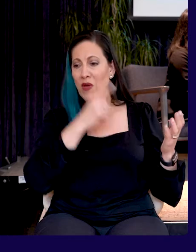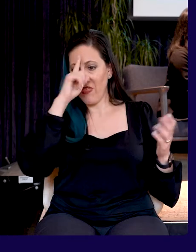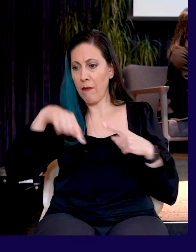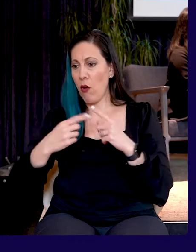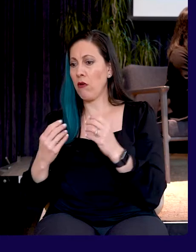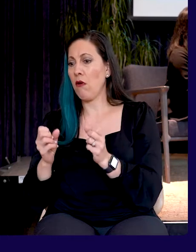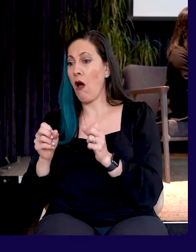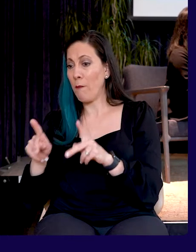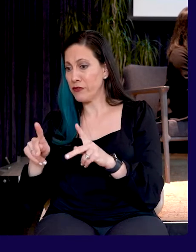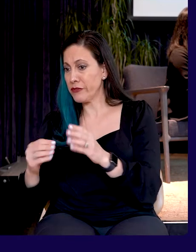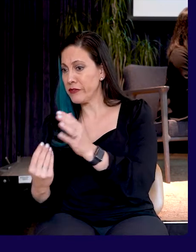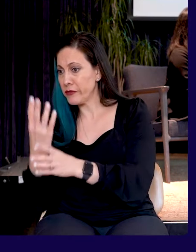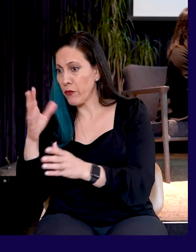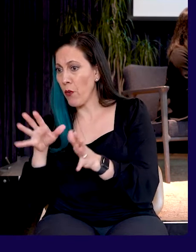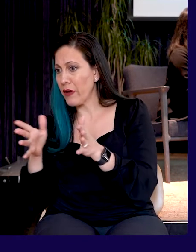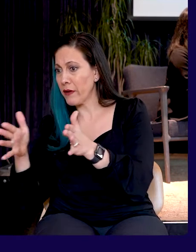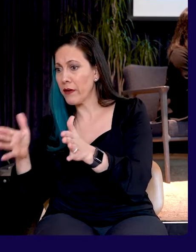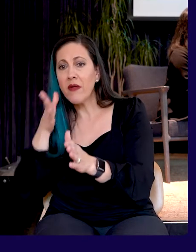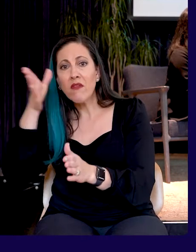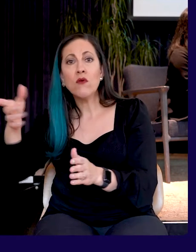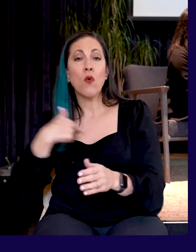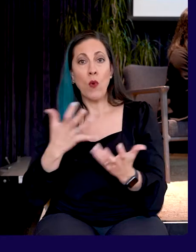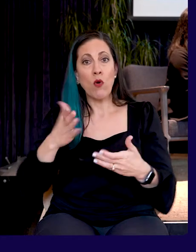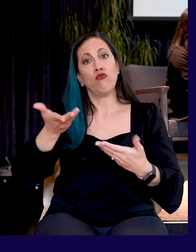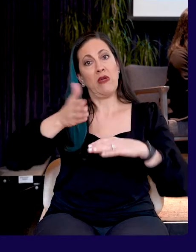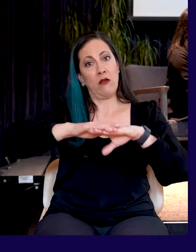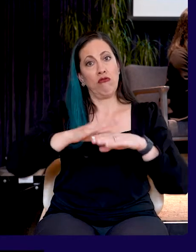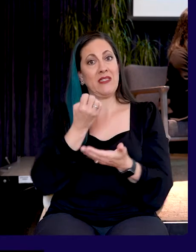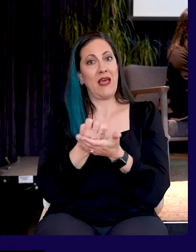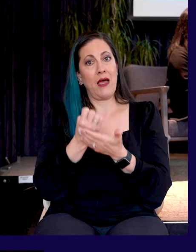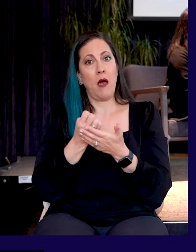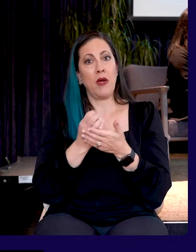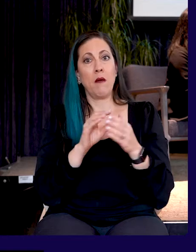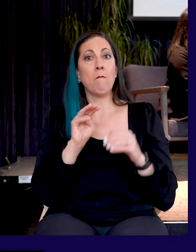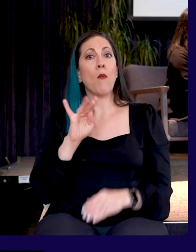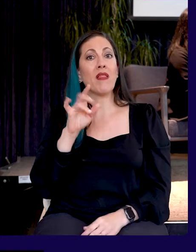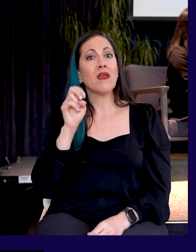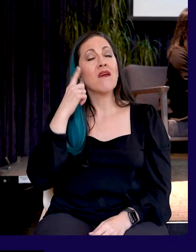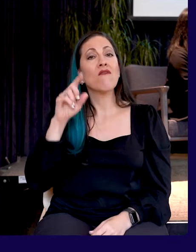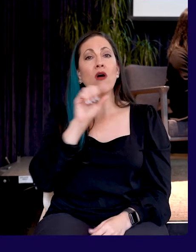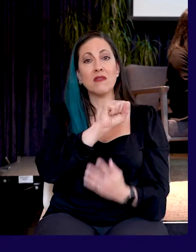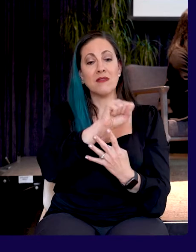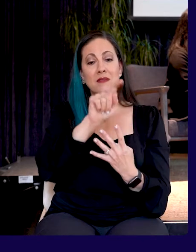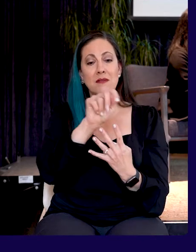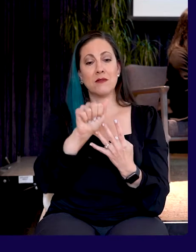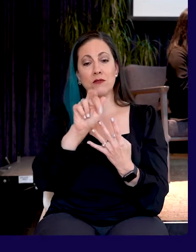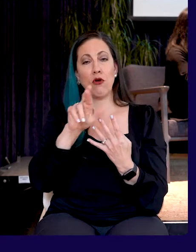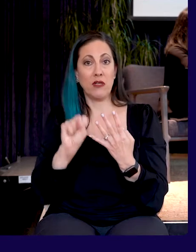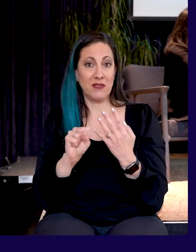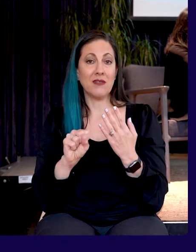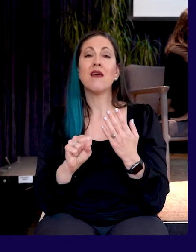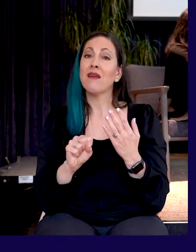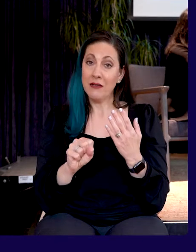So Opportunity at Work's mission is to increase economic mobility for STARS, and STARS is an acronym that we use to represent the talented workers who are skilled